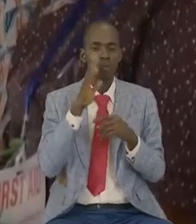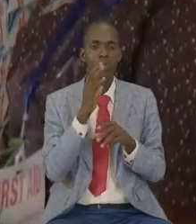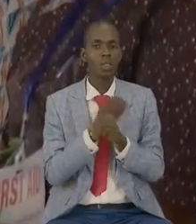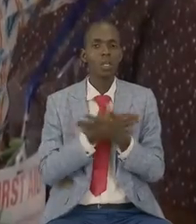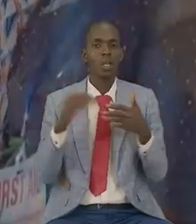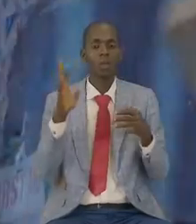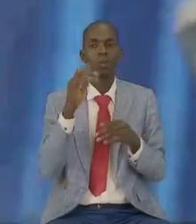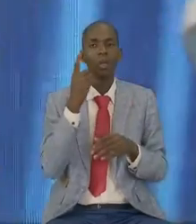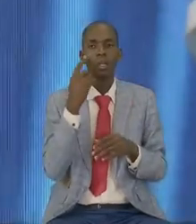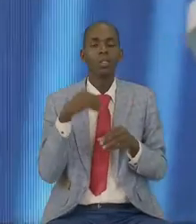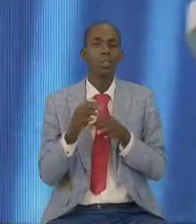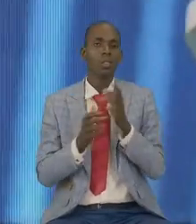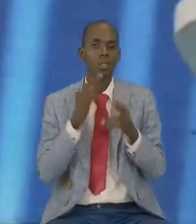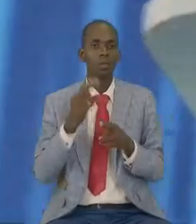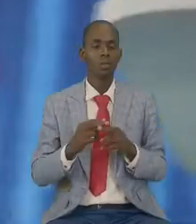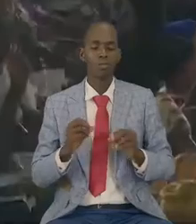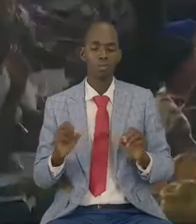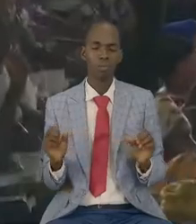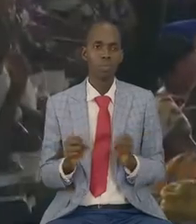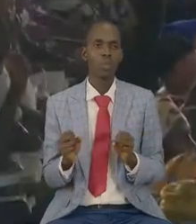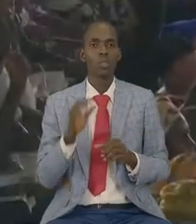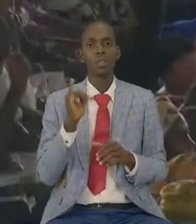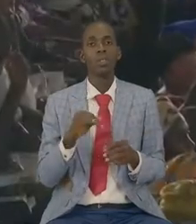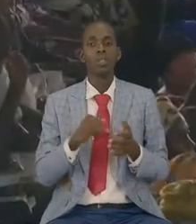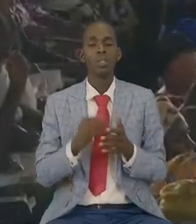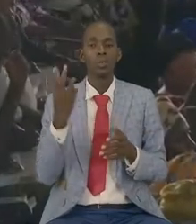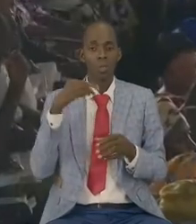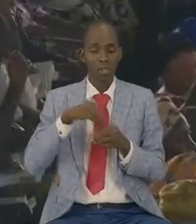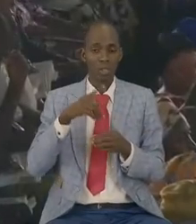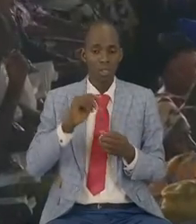eyes in Jesus' name. It's in the midst of the